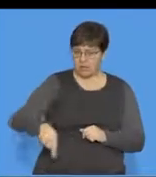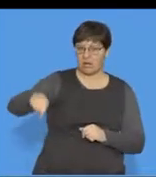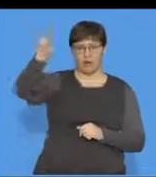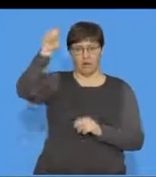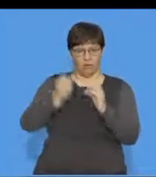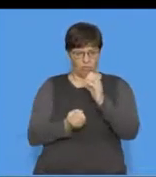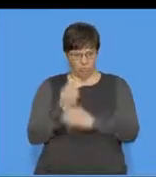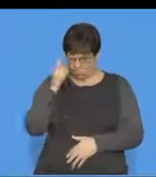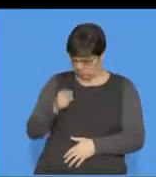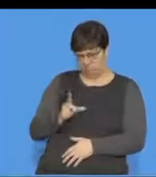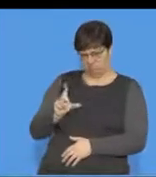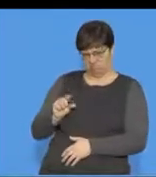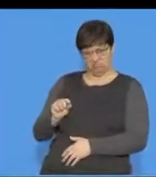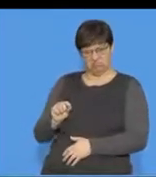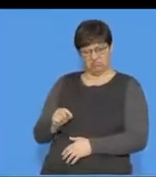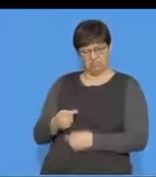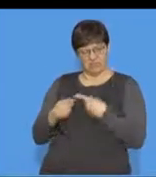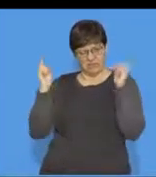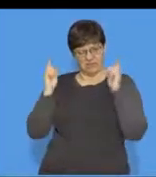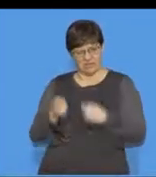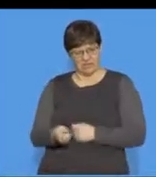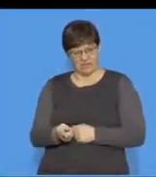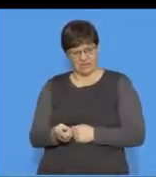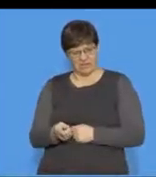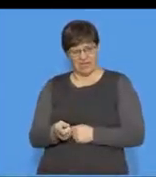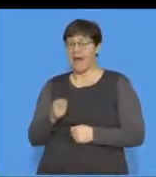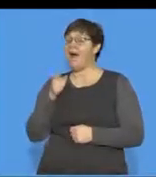growth curve is that? That is an